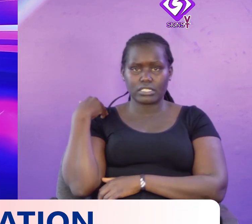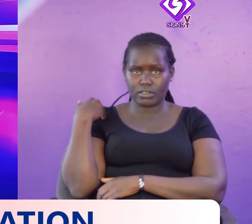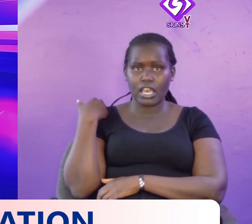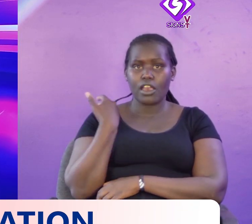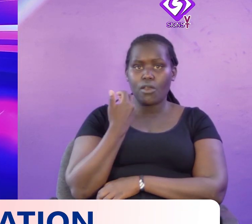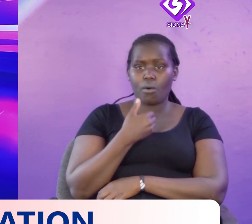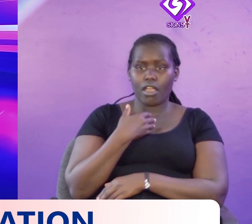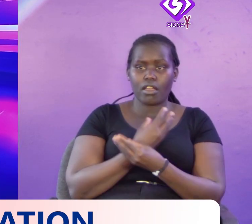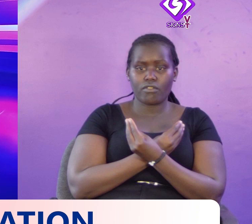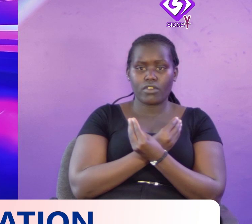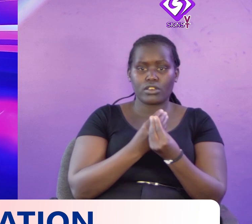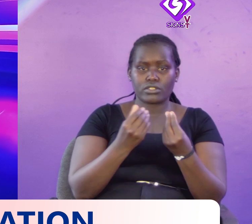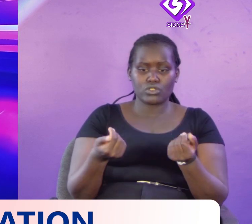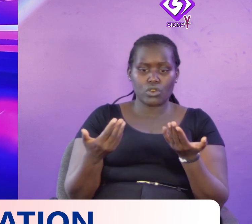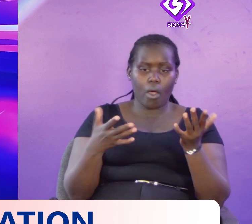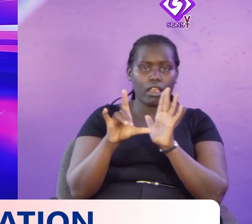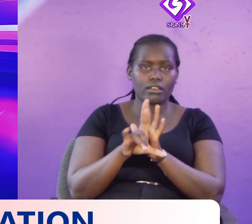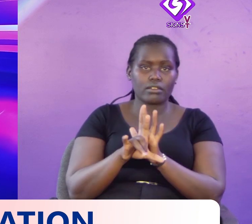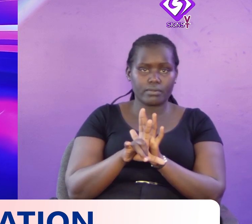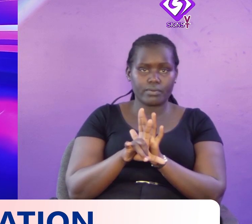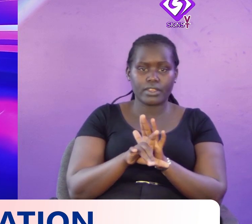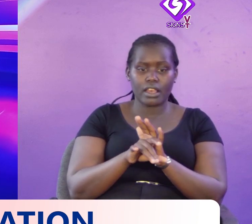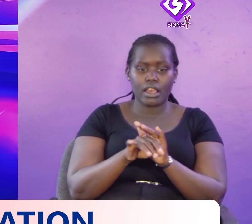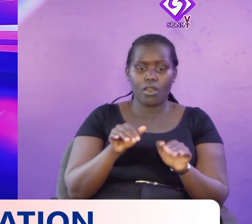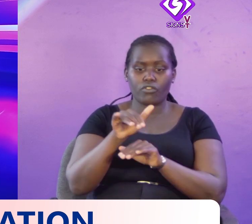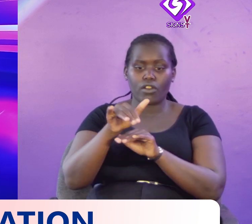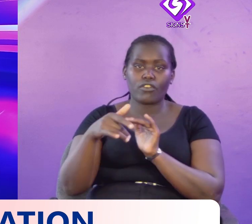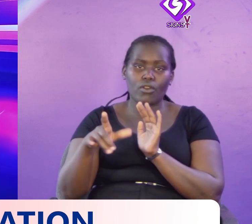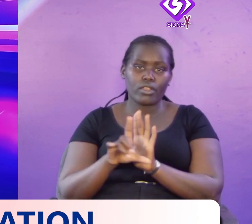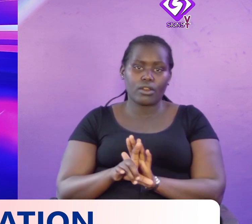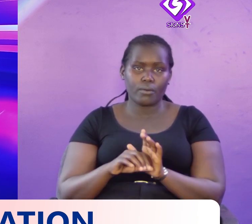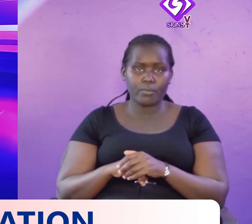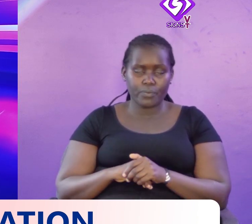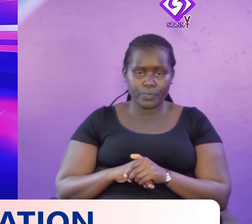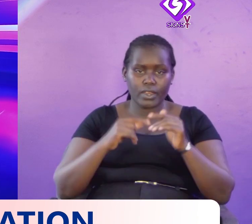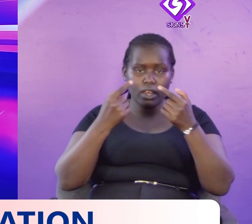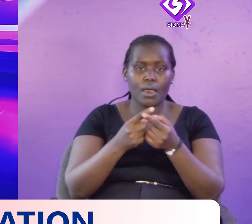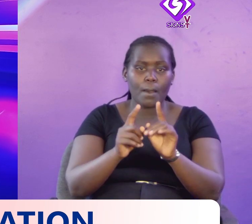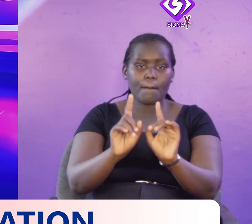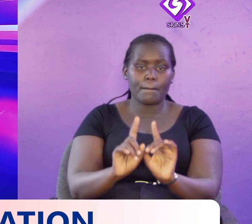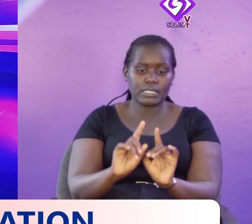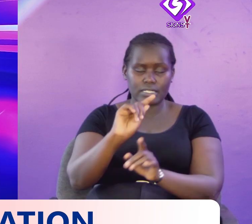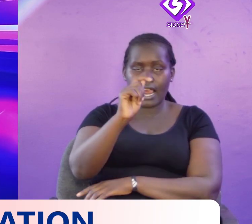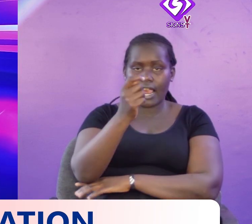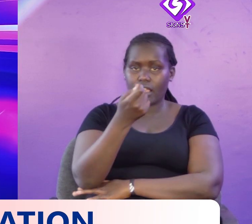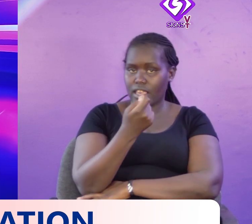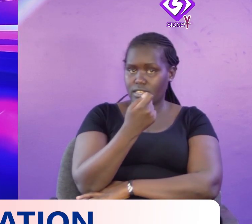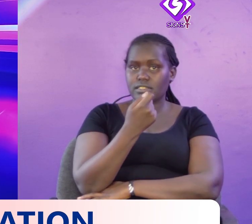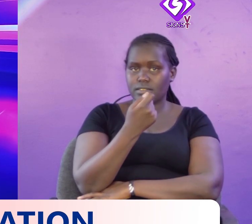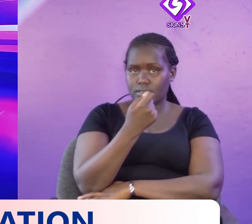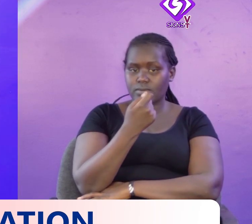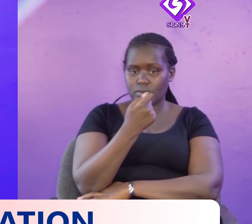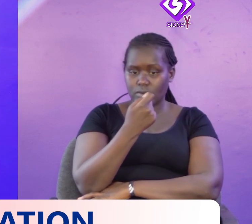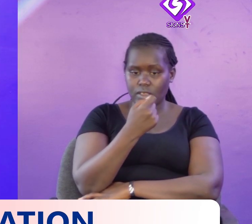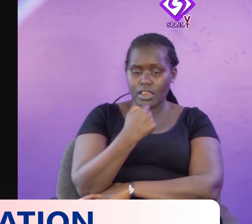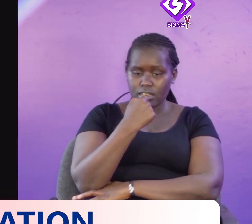have their solutions in the laws. Let us follow the law. But Kenya... Sack a few people, Mr. President. I